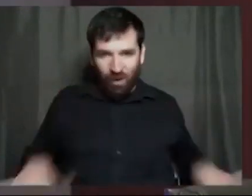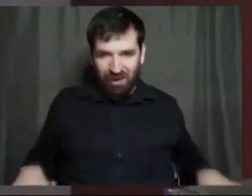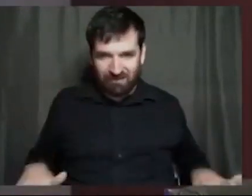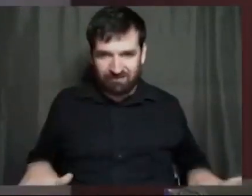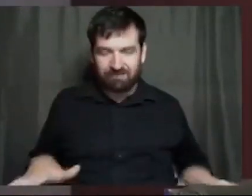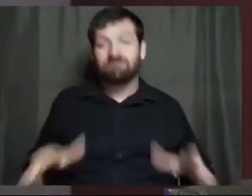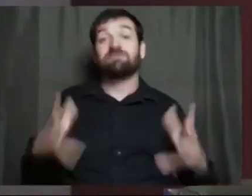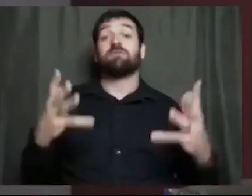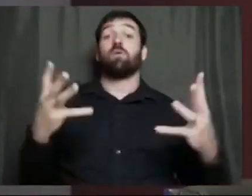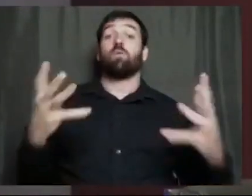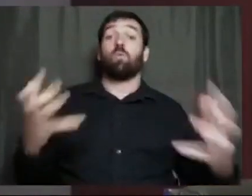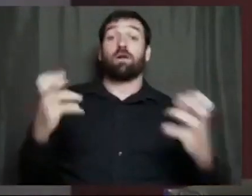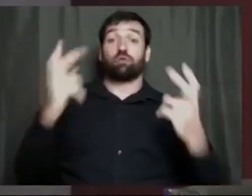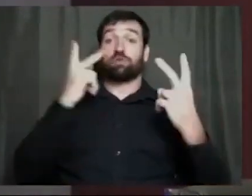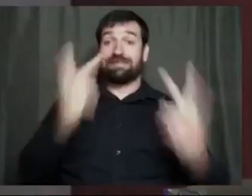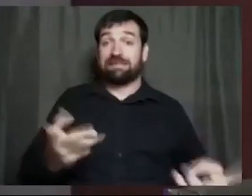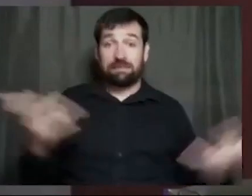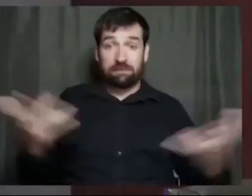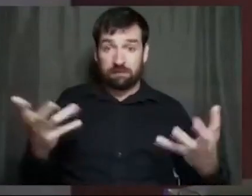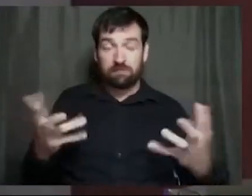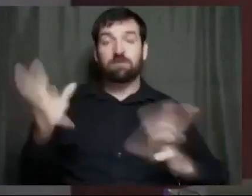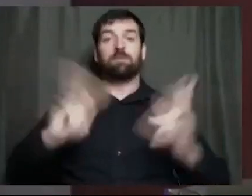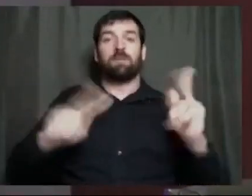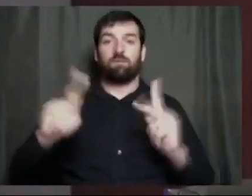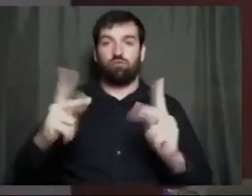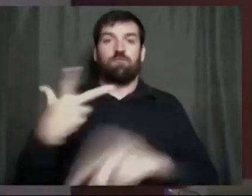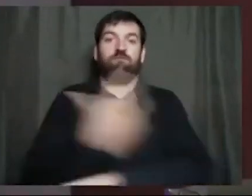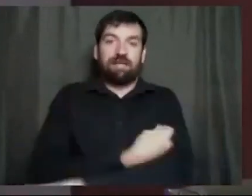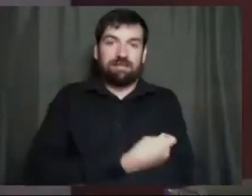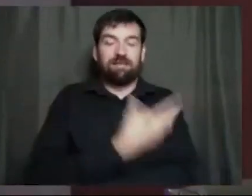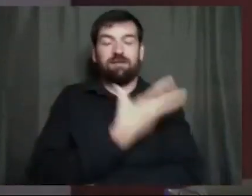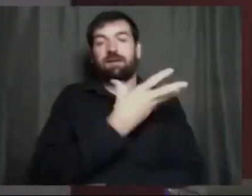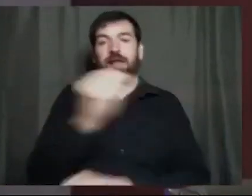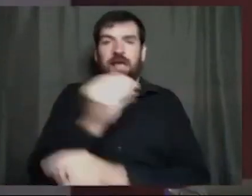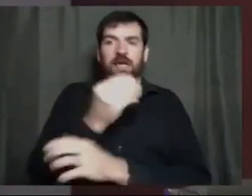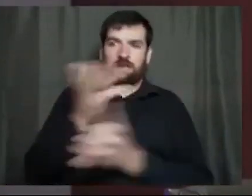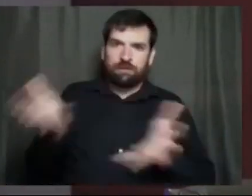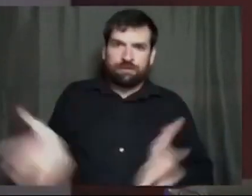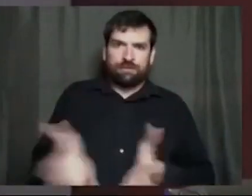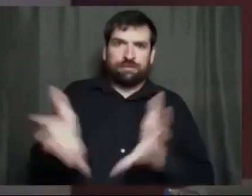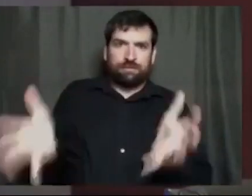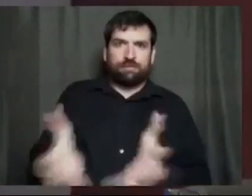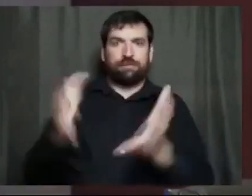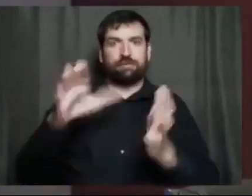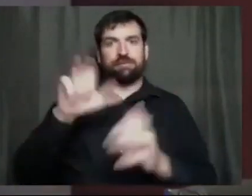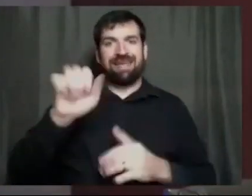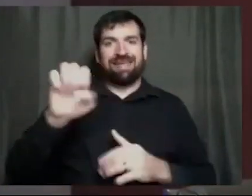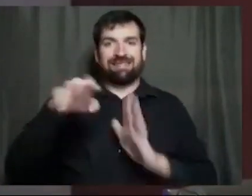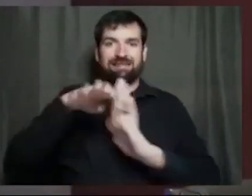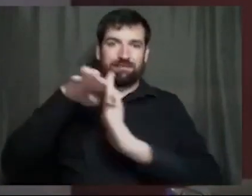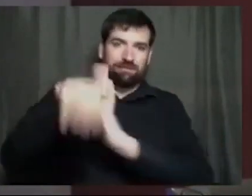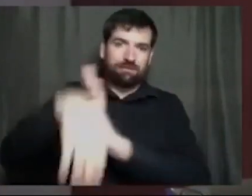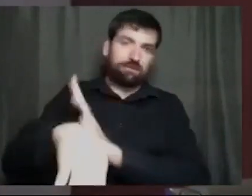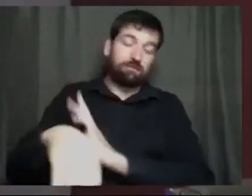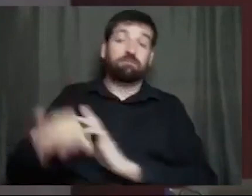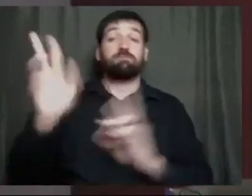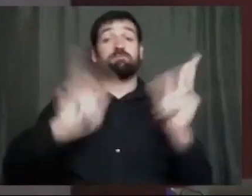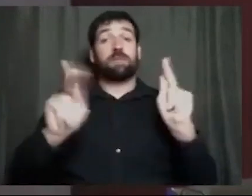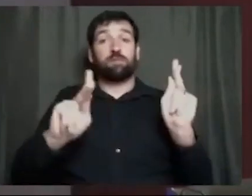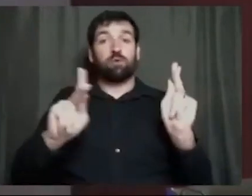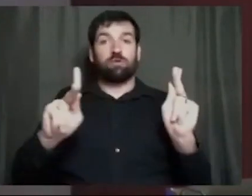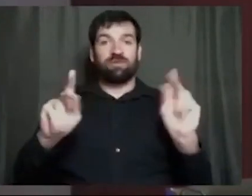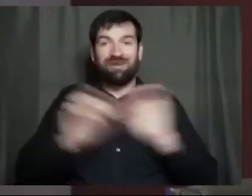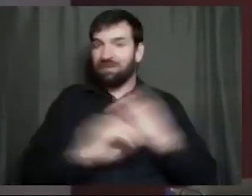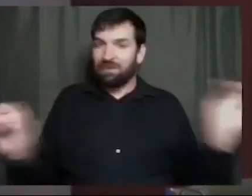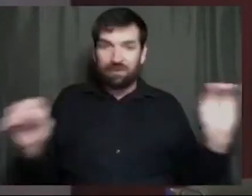see is that people get vaccinated and we drive the cases down. Just because there are going to be people who don't have any immunity and are going to